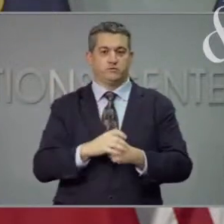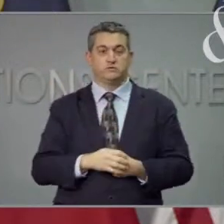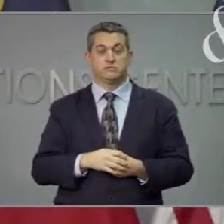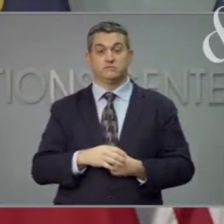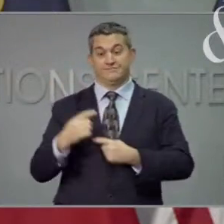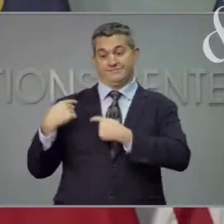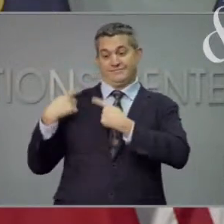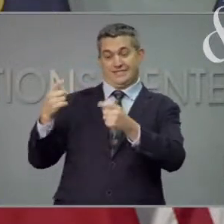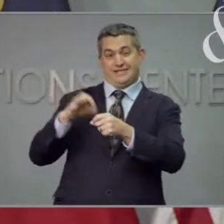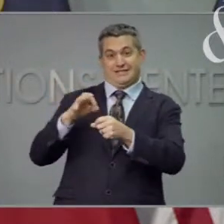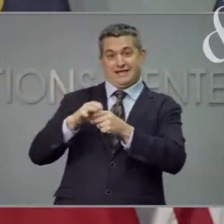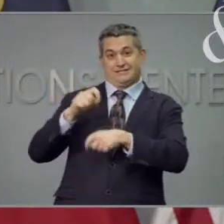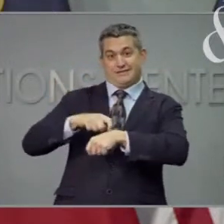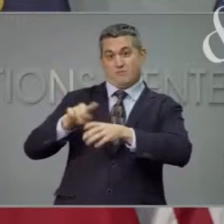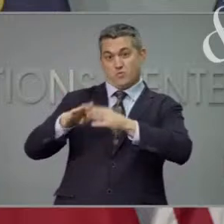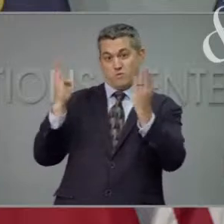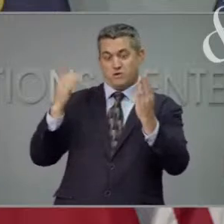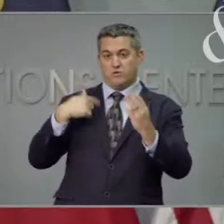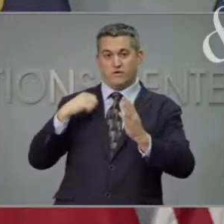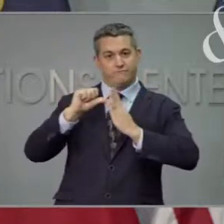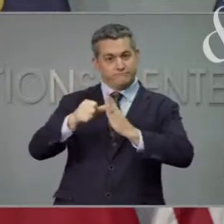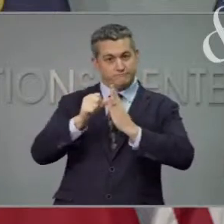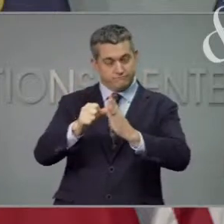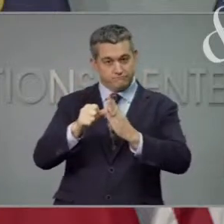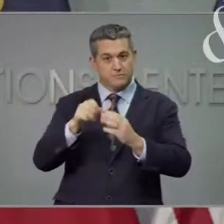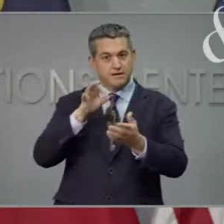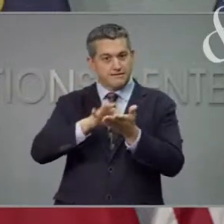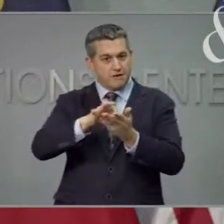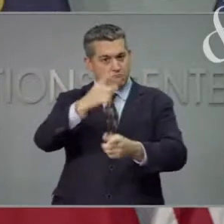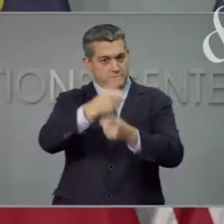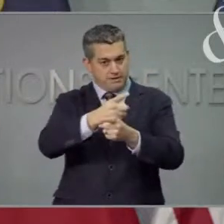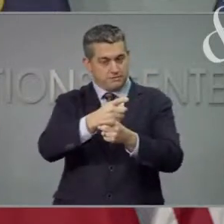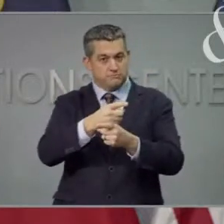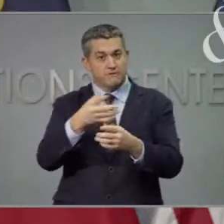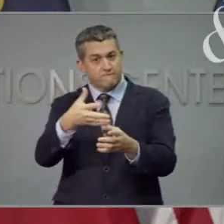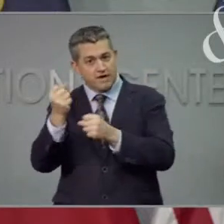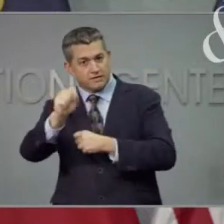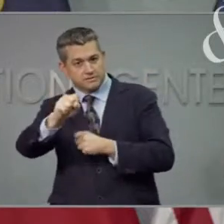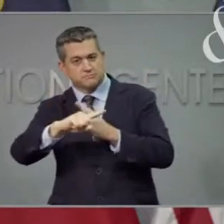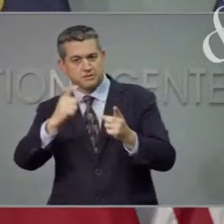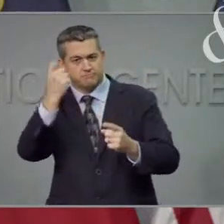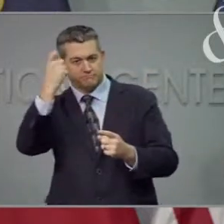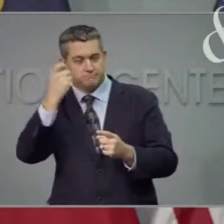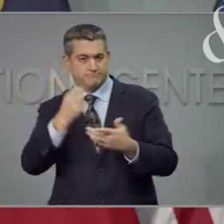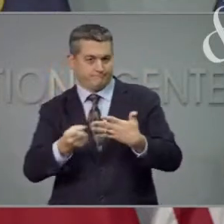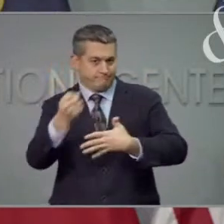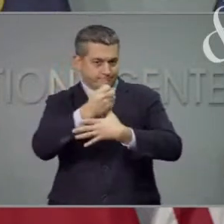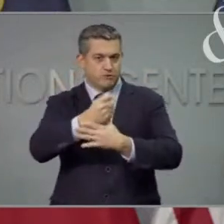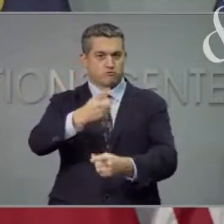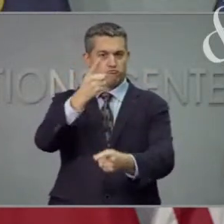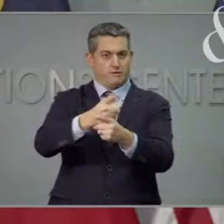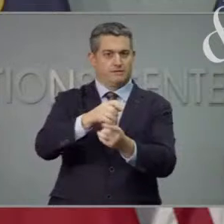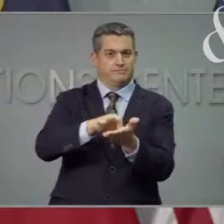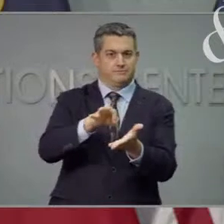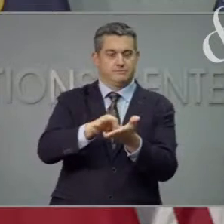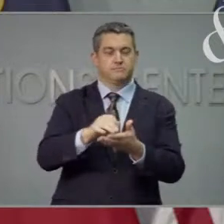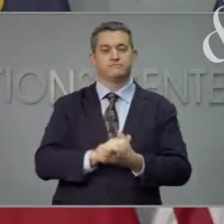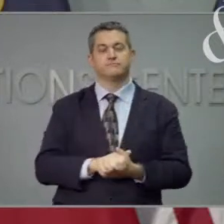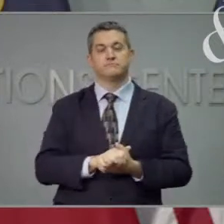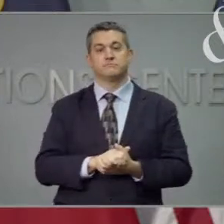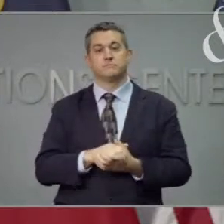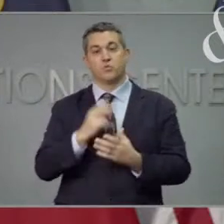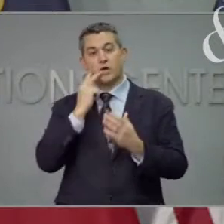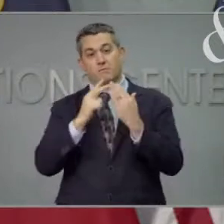job is to get the count right, as fast as we can, but above all, correct. We anticipate that some of the questions that will